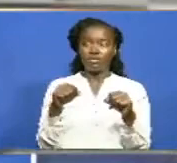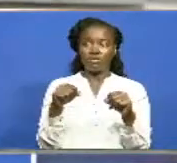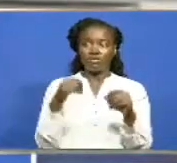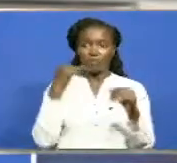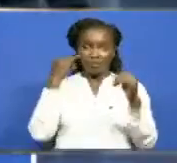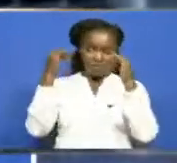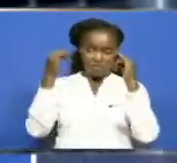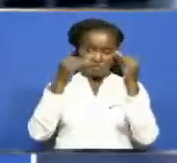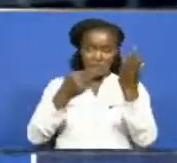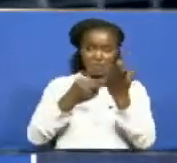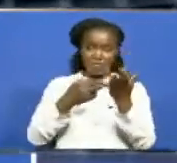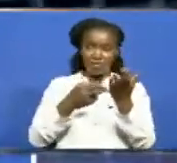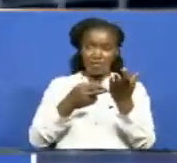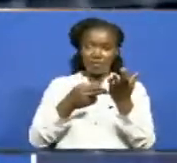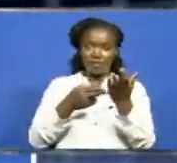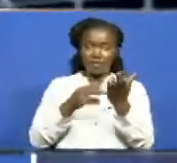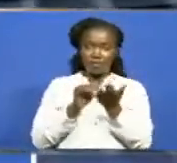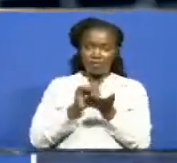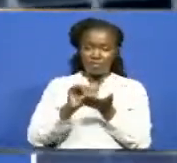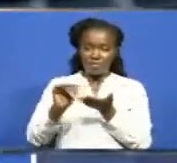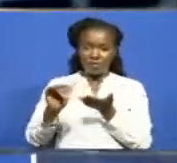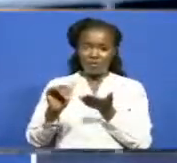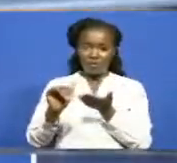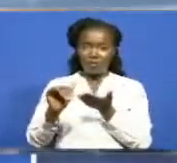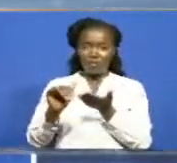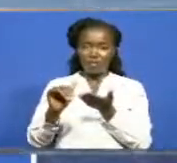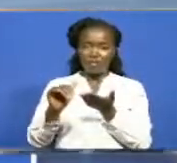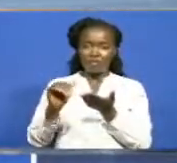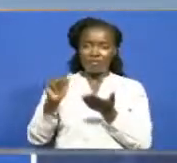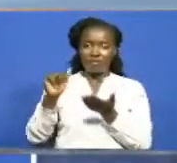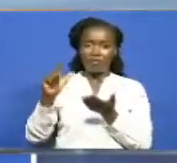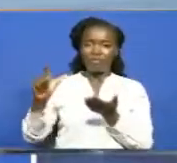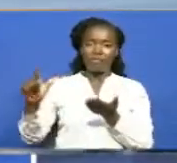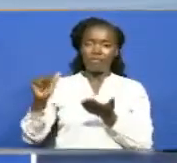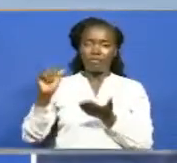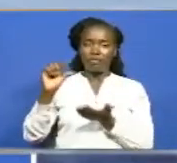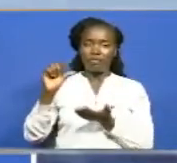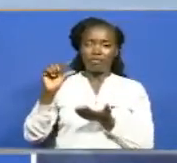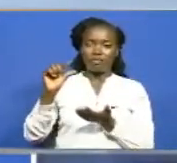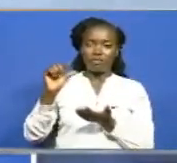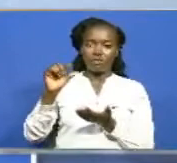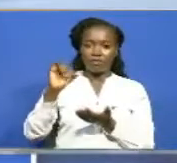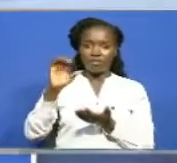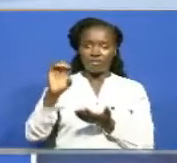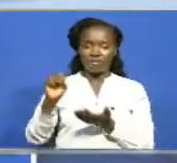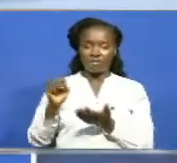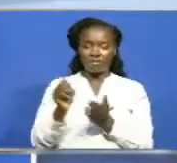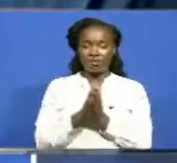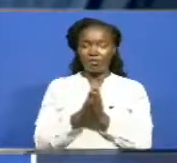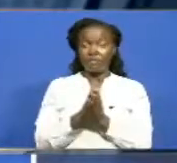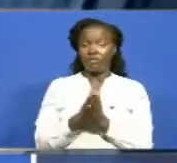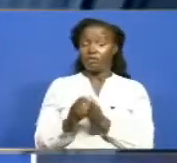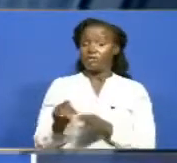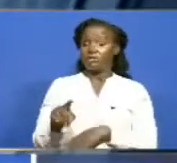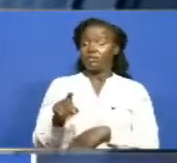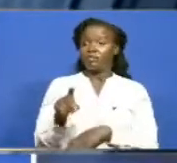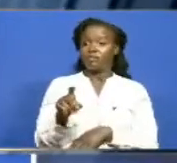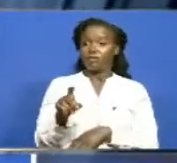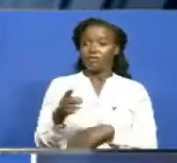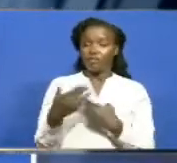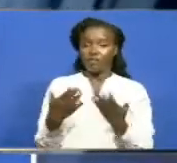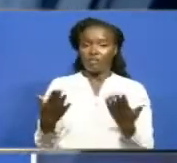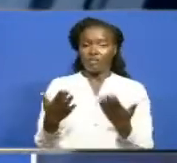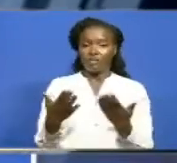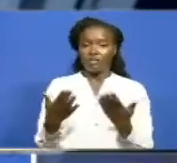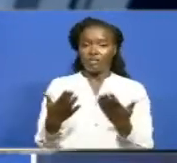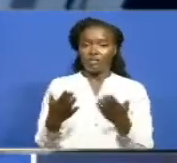innovative technology that eliminates allergens and bacteria. According to Underwriters Laboratories, products that are